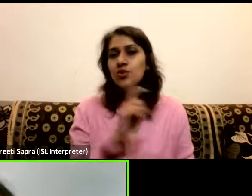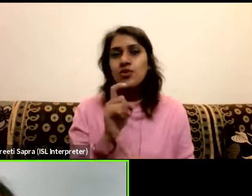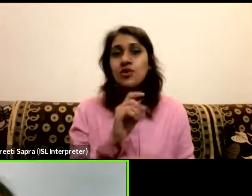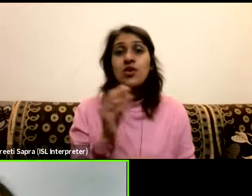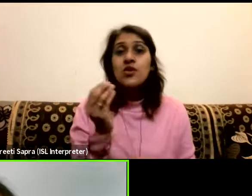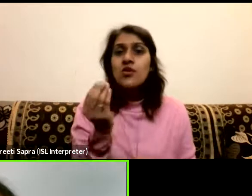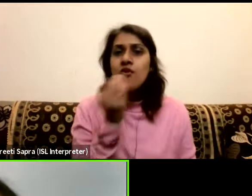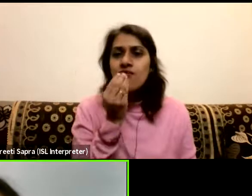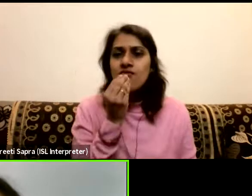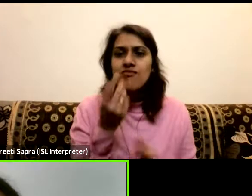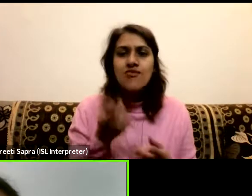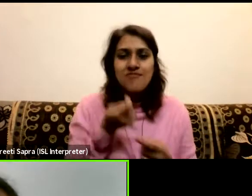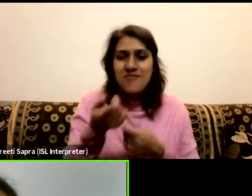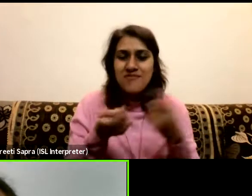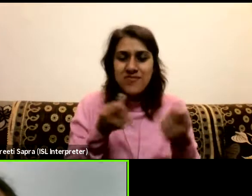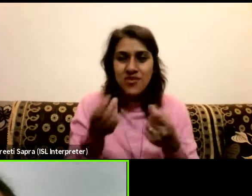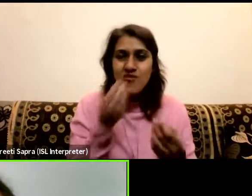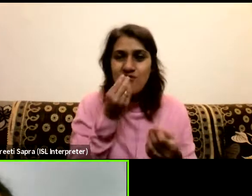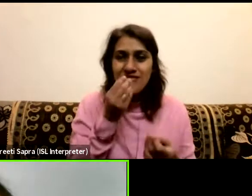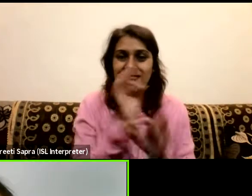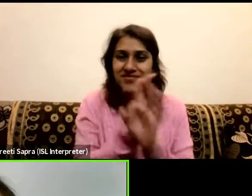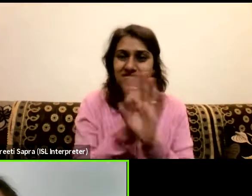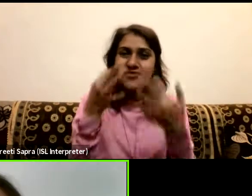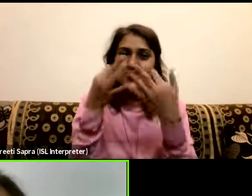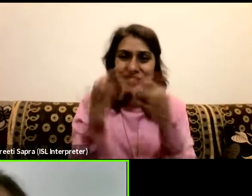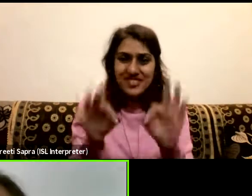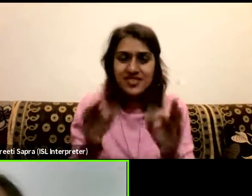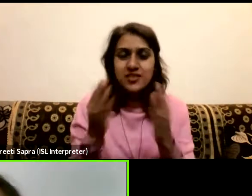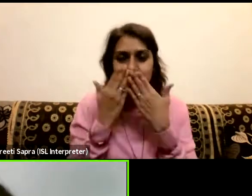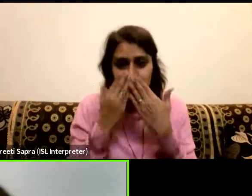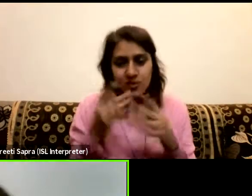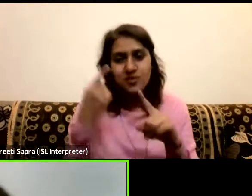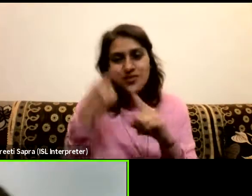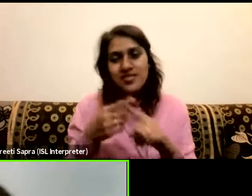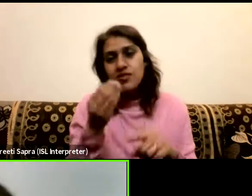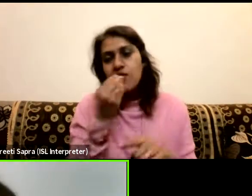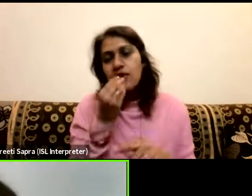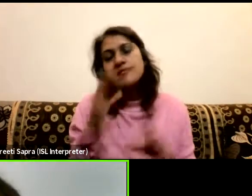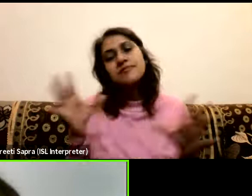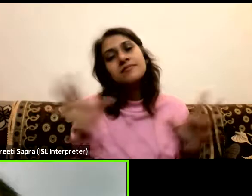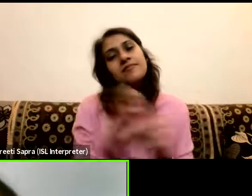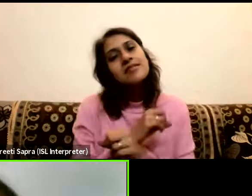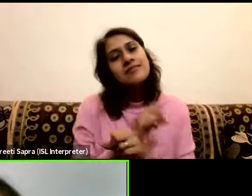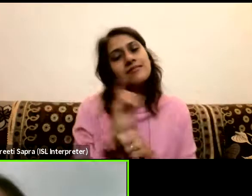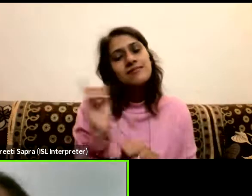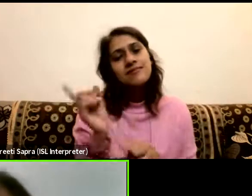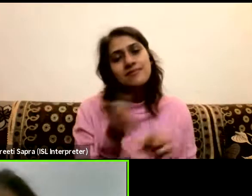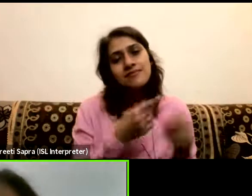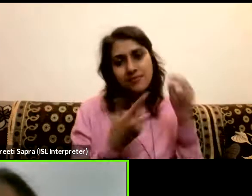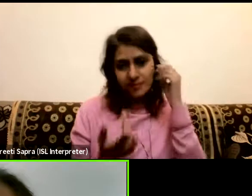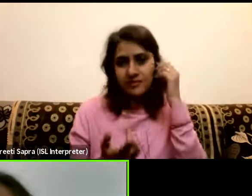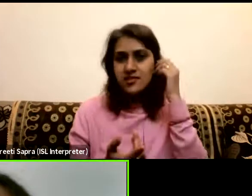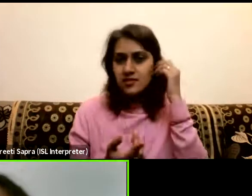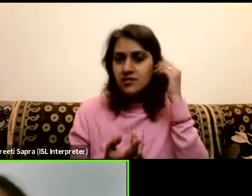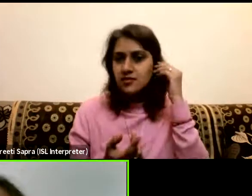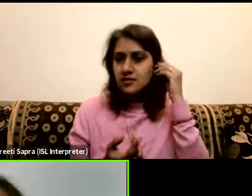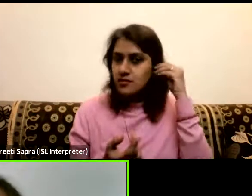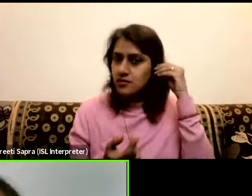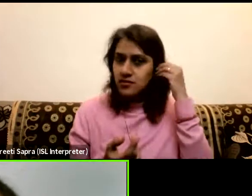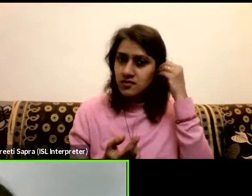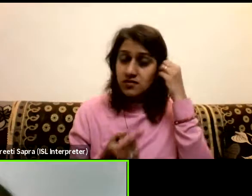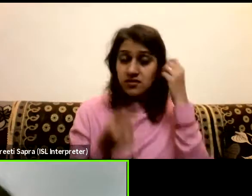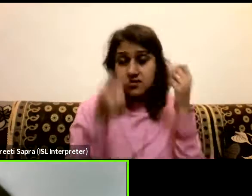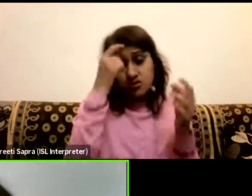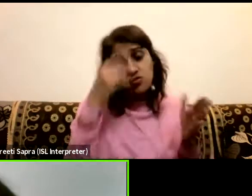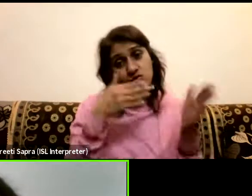food-based programs that are there for children, this is a big barrier that we are facing and that we are going to face in